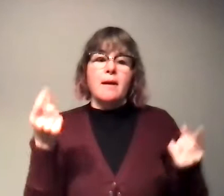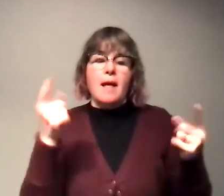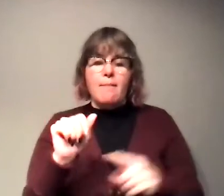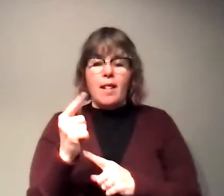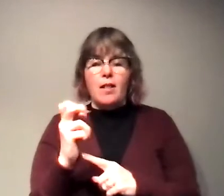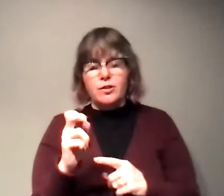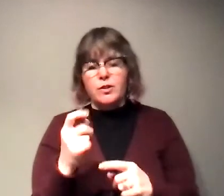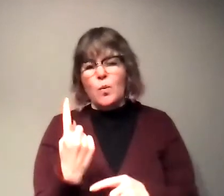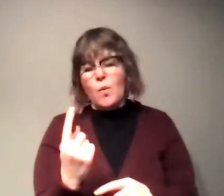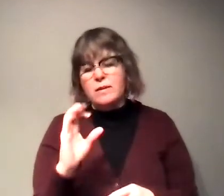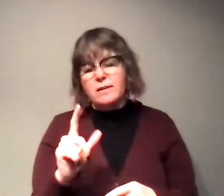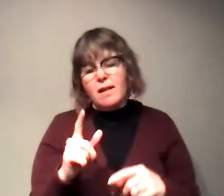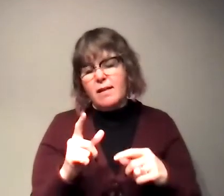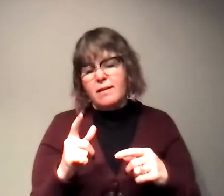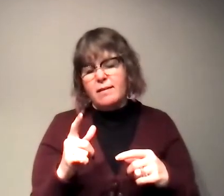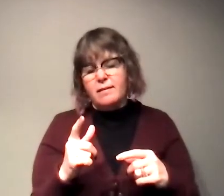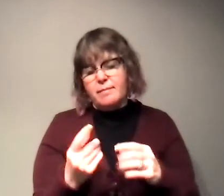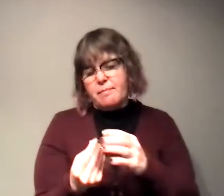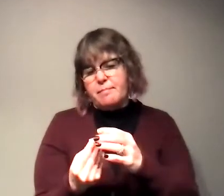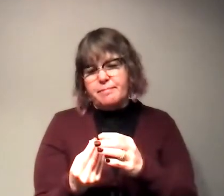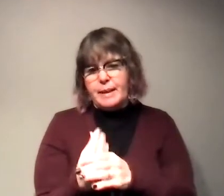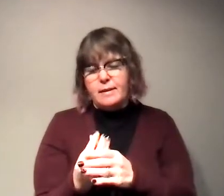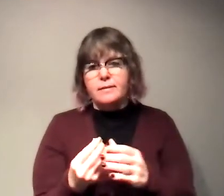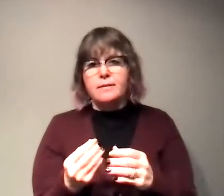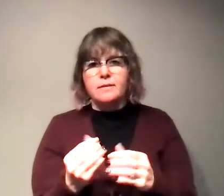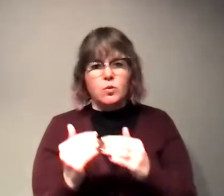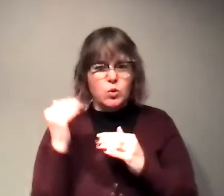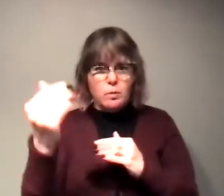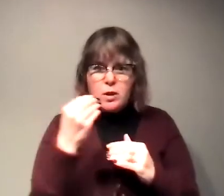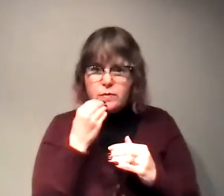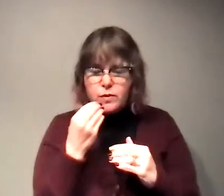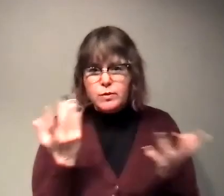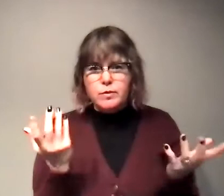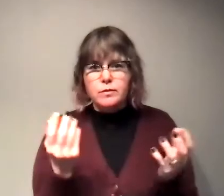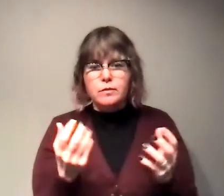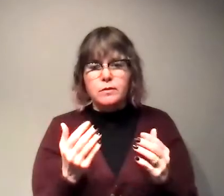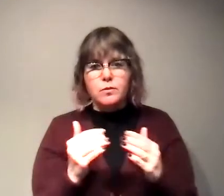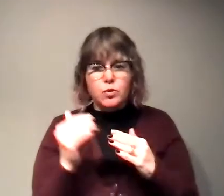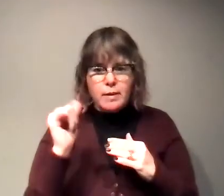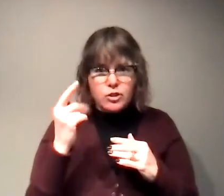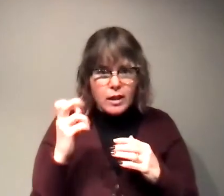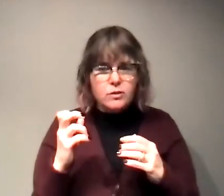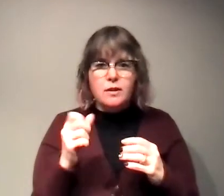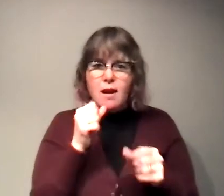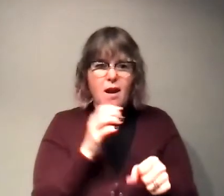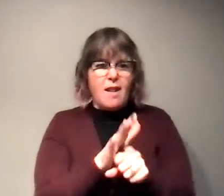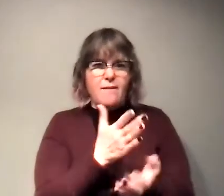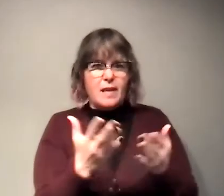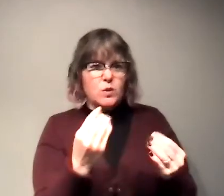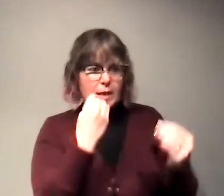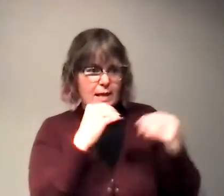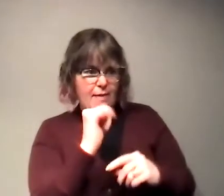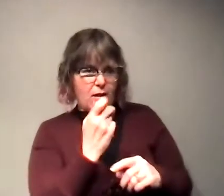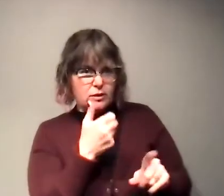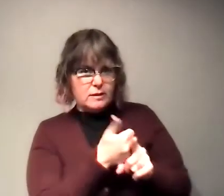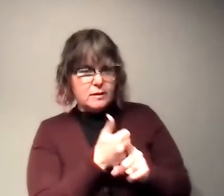little one-celled plants, it's too much food. So there's too much algae and not enough things to eat the algae. And then it